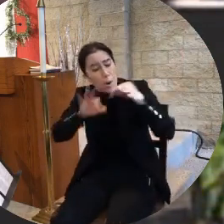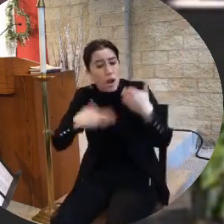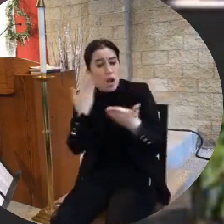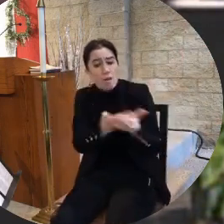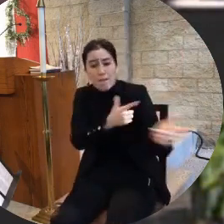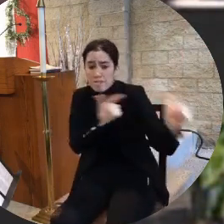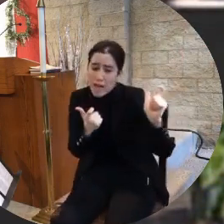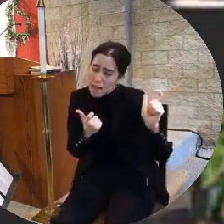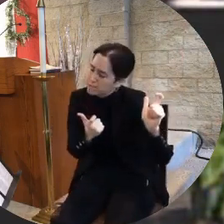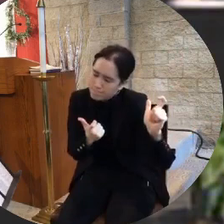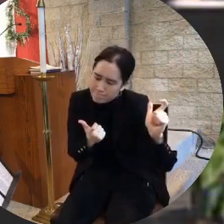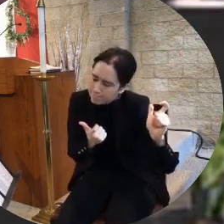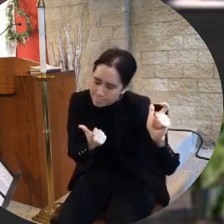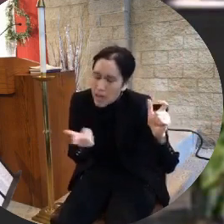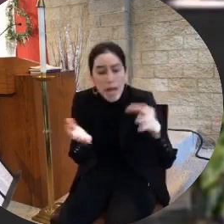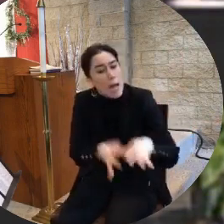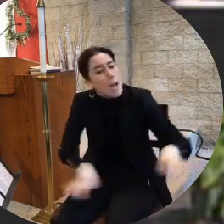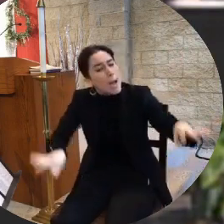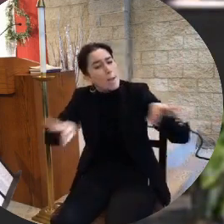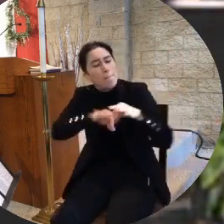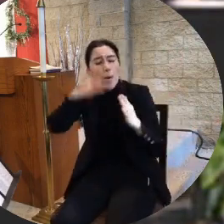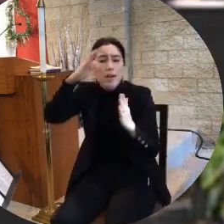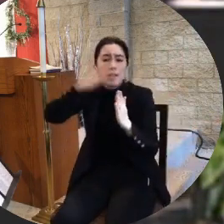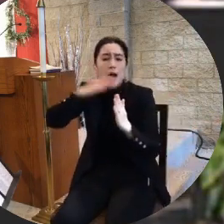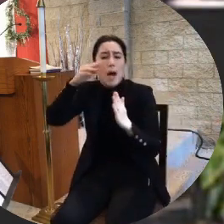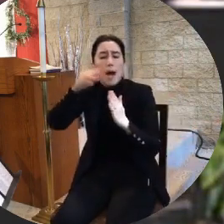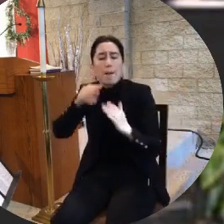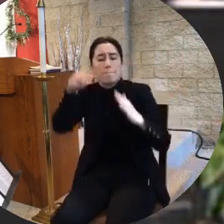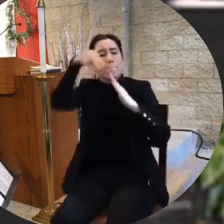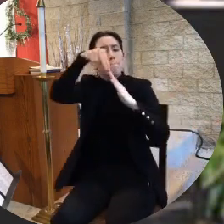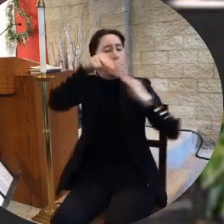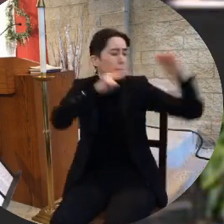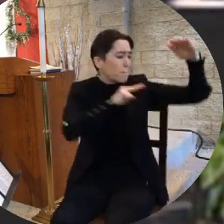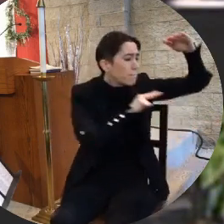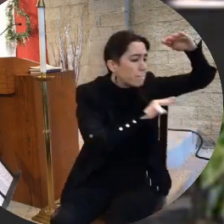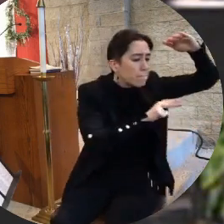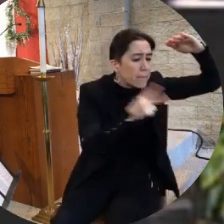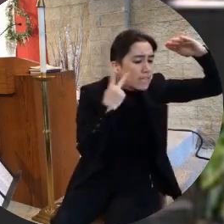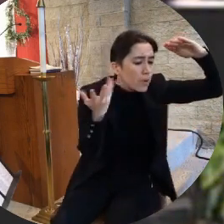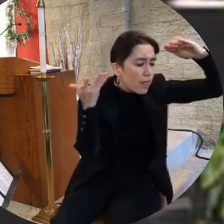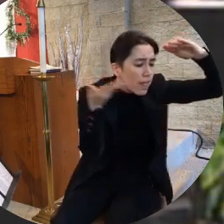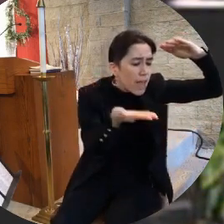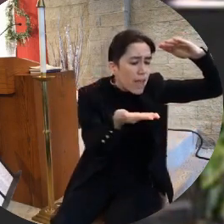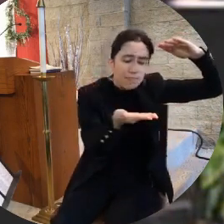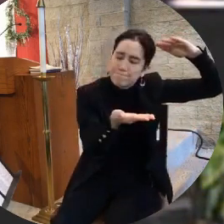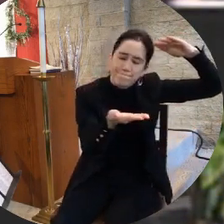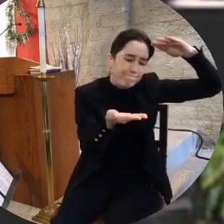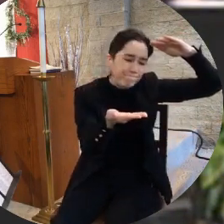Ain't about what's waiting on the other side.